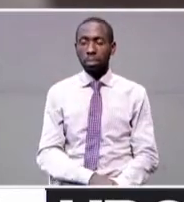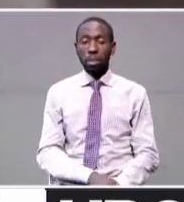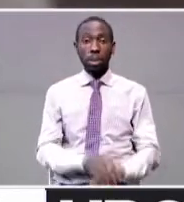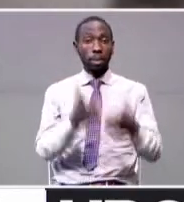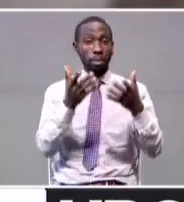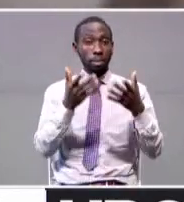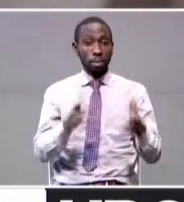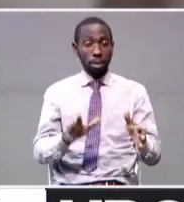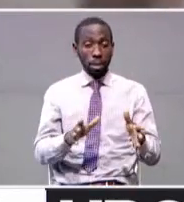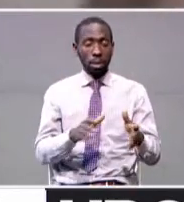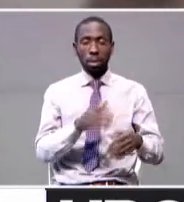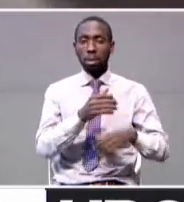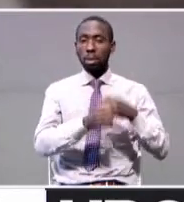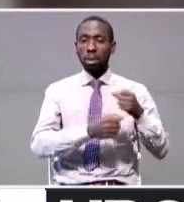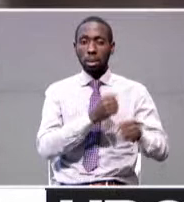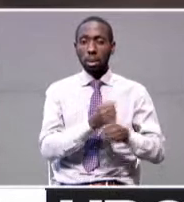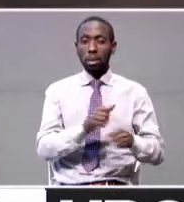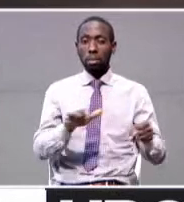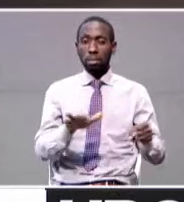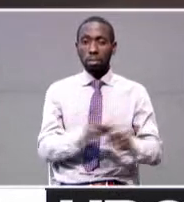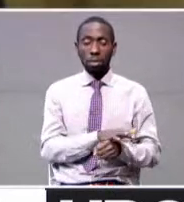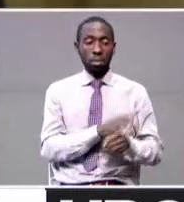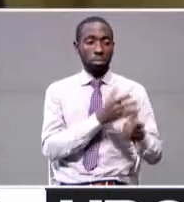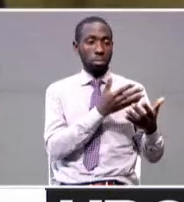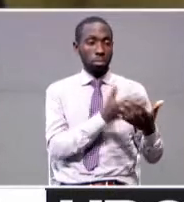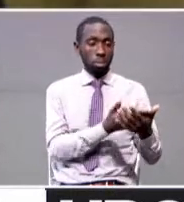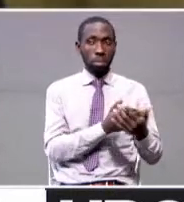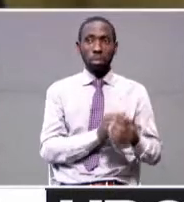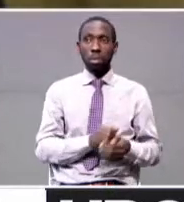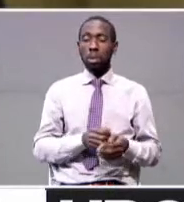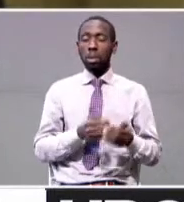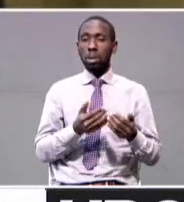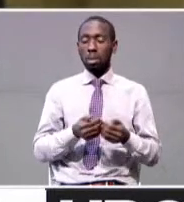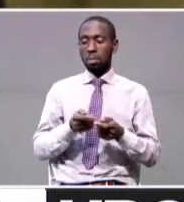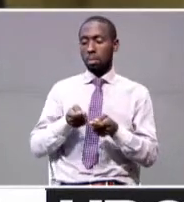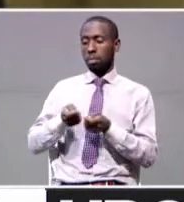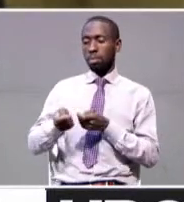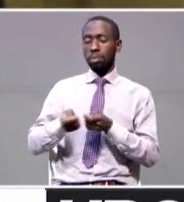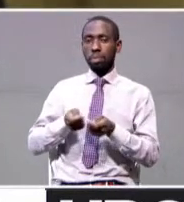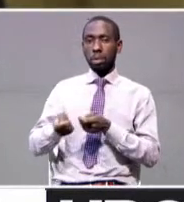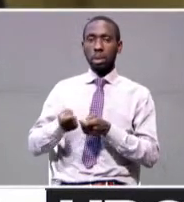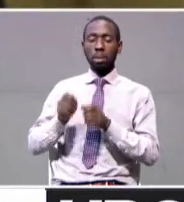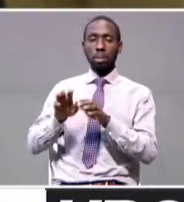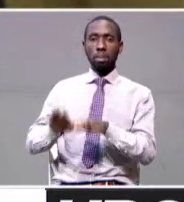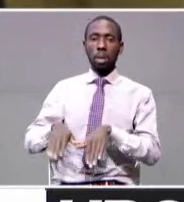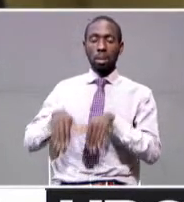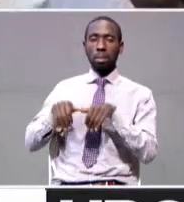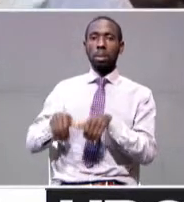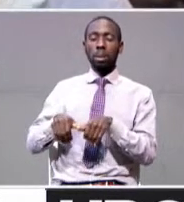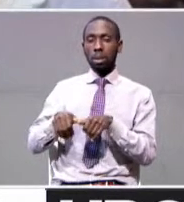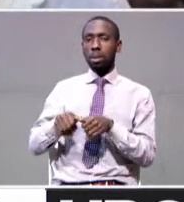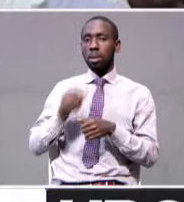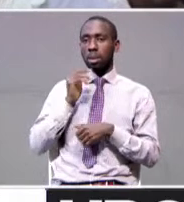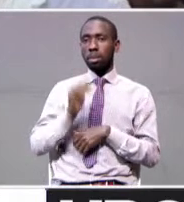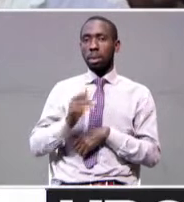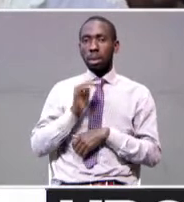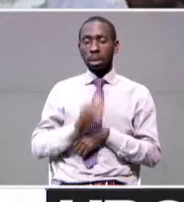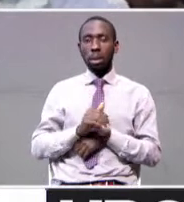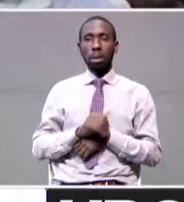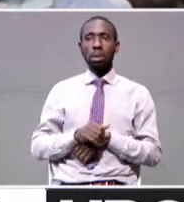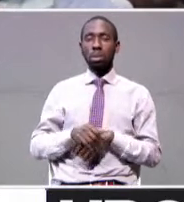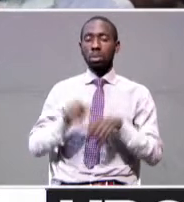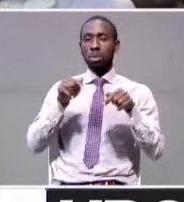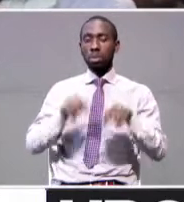Oluvannyuma lw'okumala ebbanga kati lya mwaka mulamba mu nkomyo, omukubiriza w'olukiiko olukulu olw'eggwanga Anita Annette Among asinzidde mu